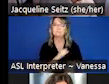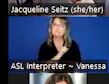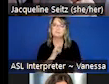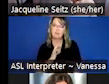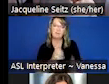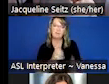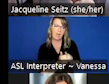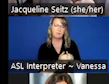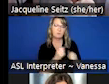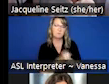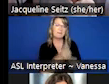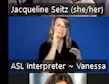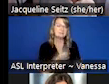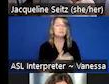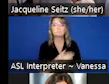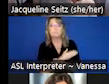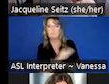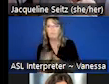to make those decisions.